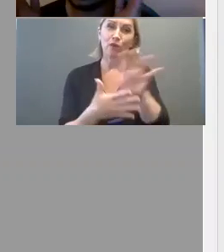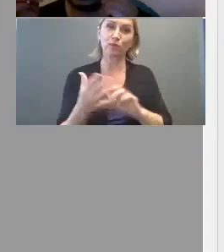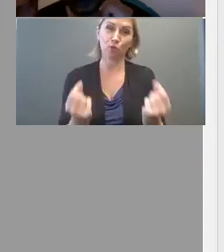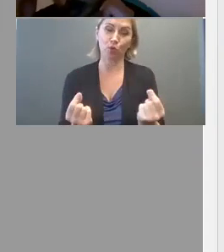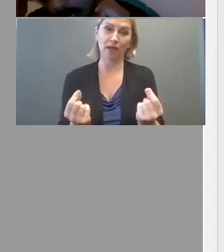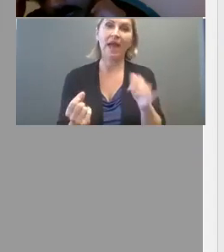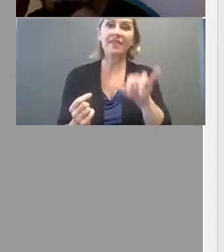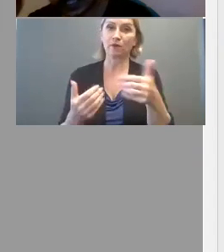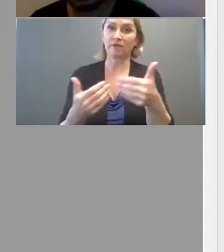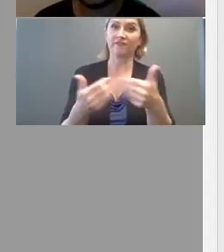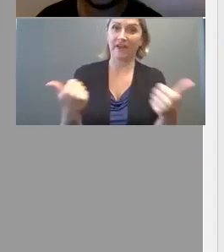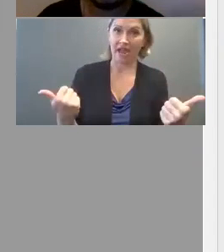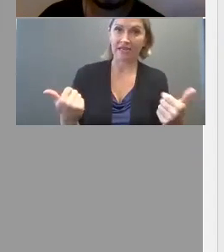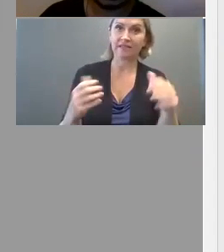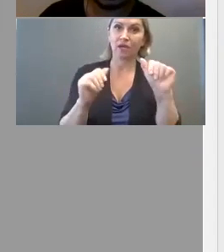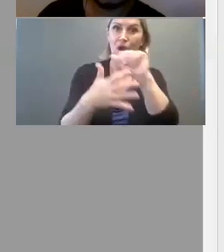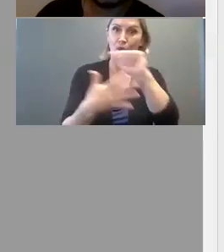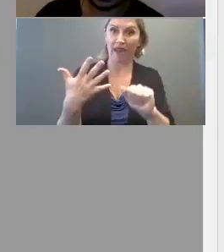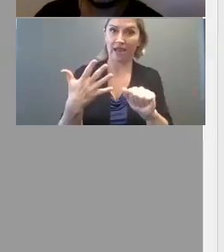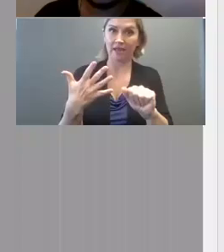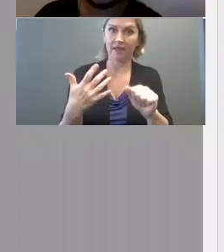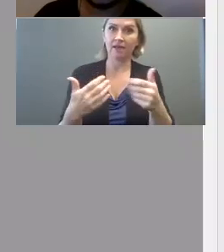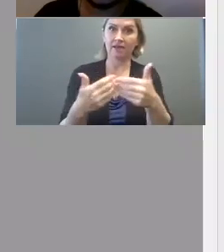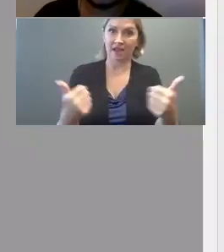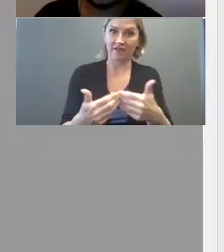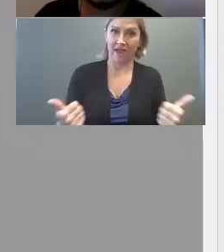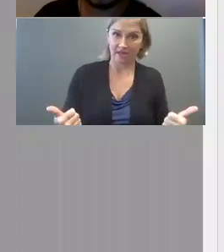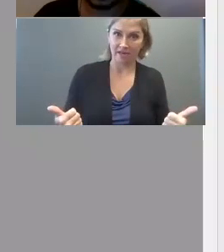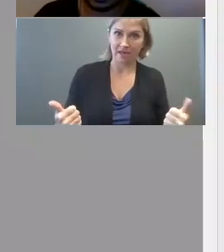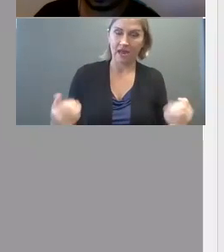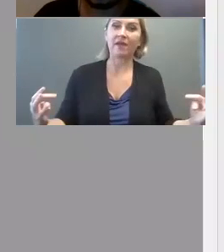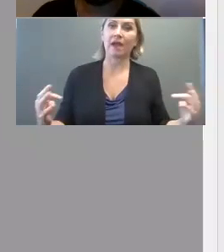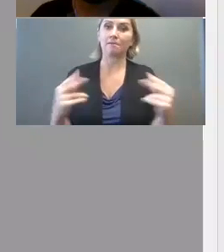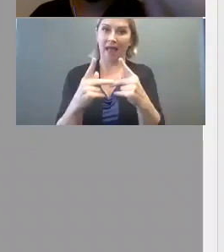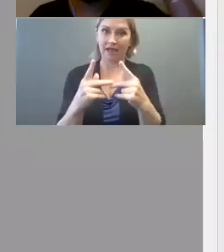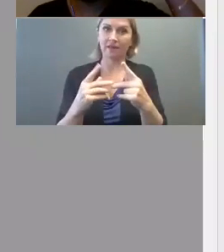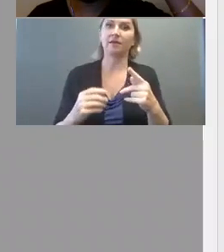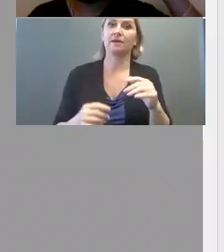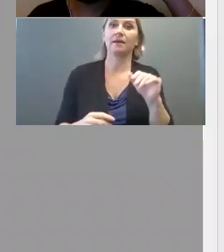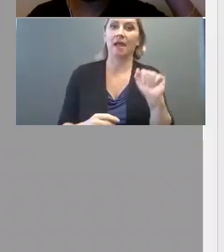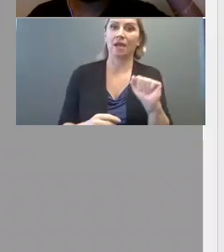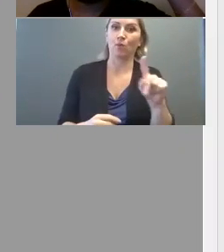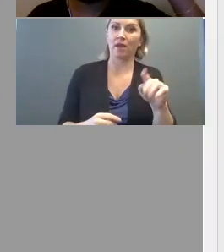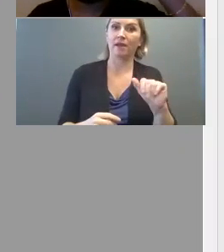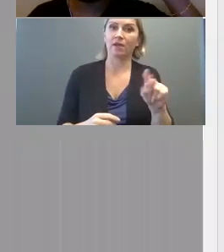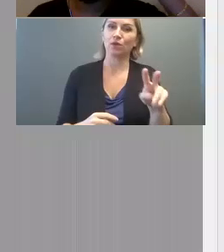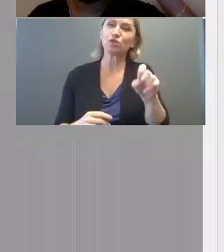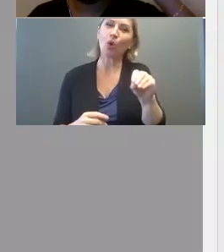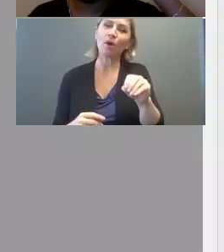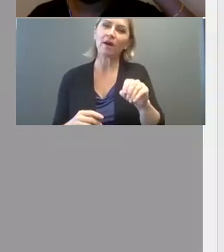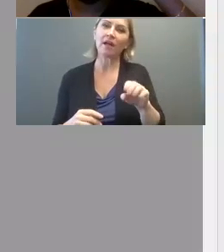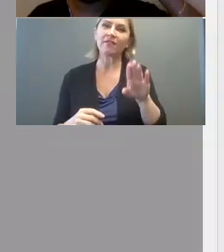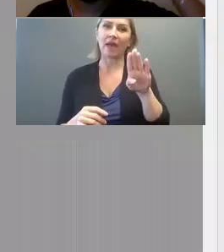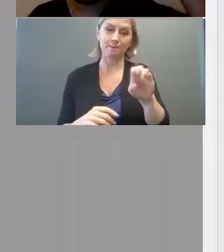divide your array into two halves every time and return an integer A1 or A2. At the very base case where we have just a